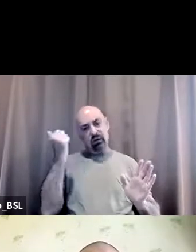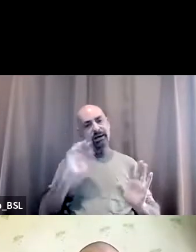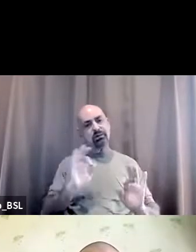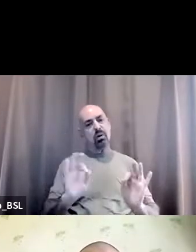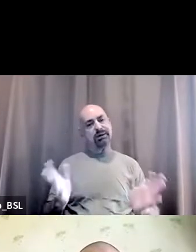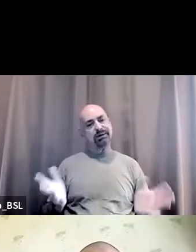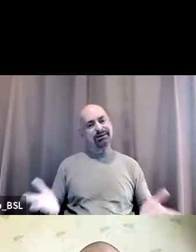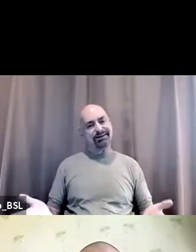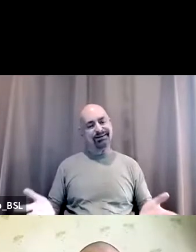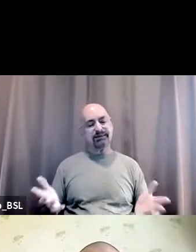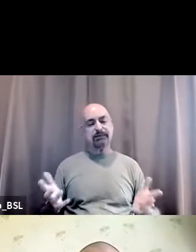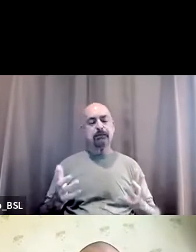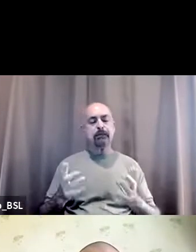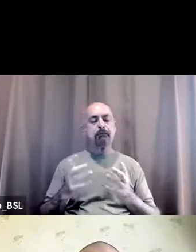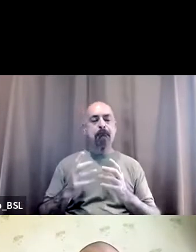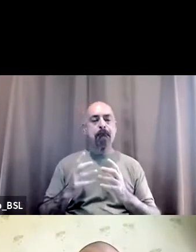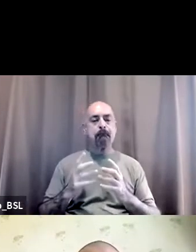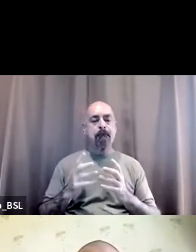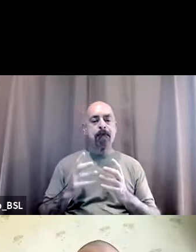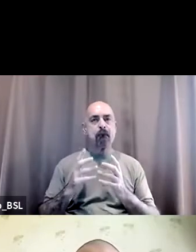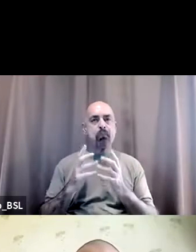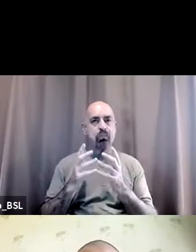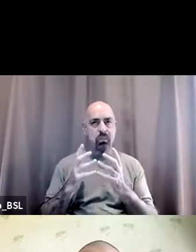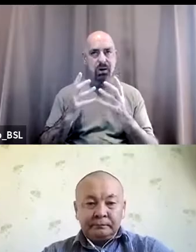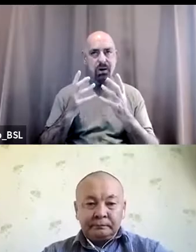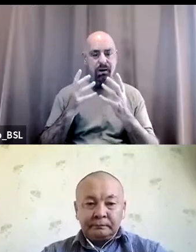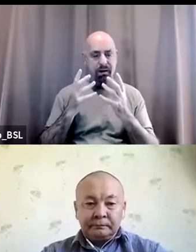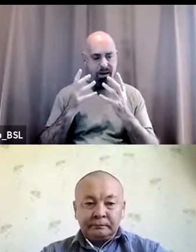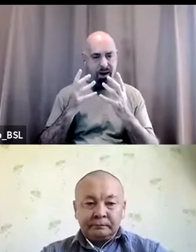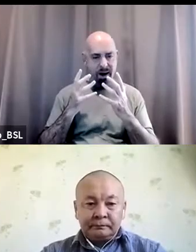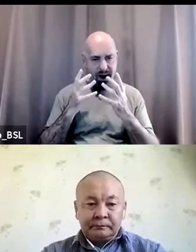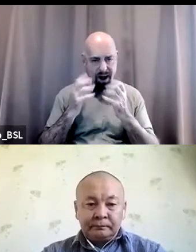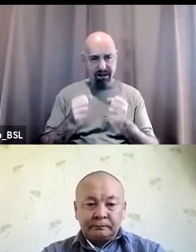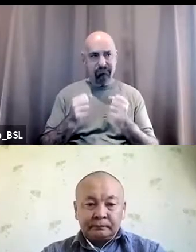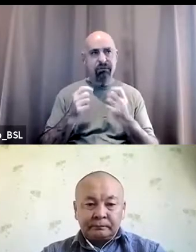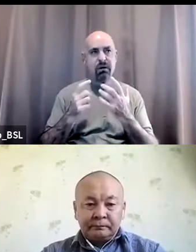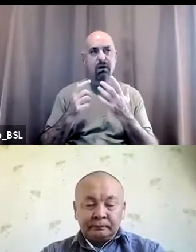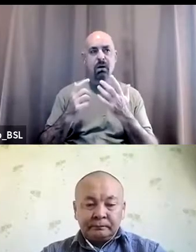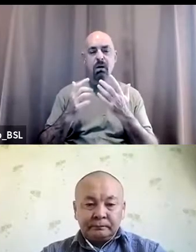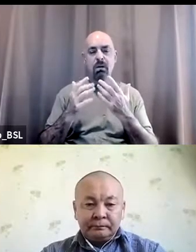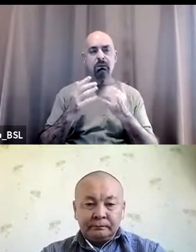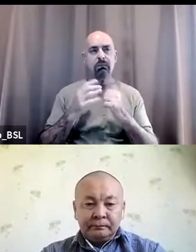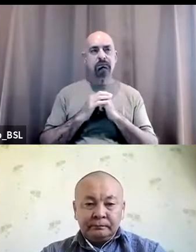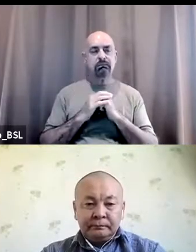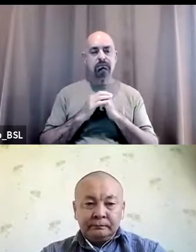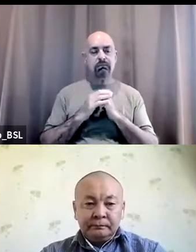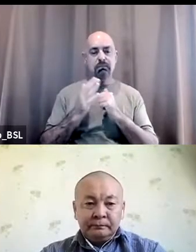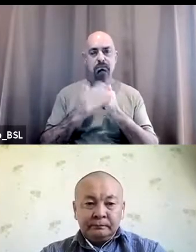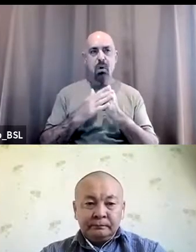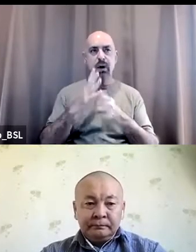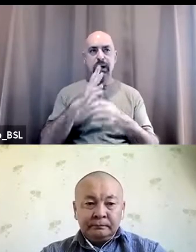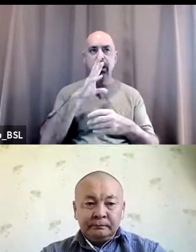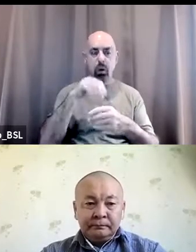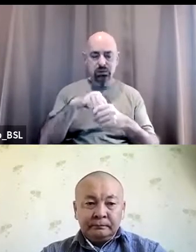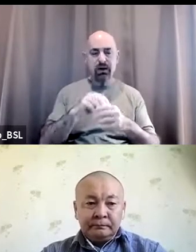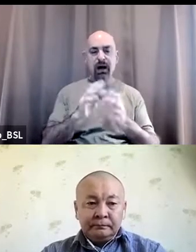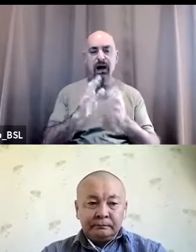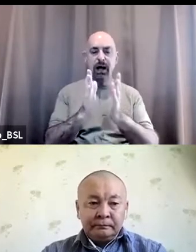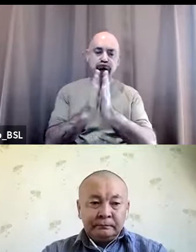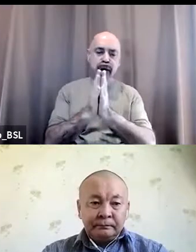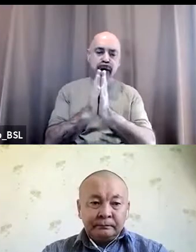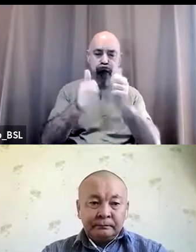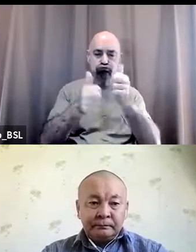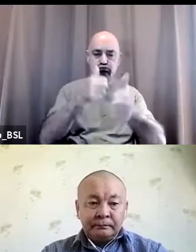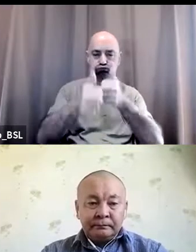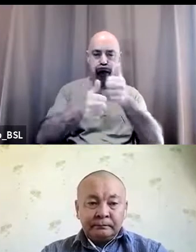There are already enabling factors in place to support a more inclusive, and I commend the Minister and the authorities